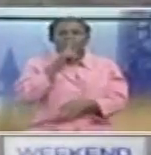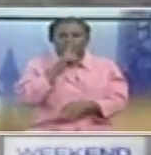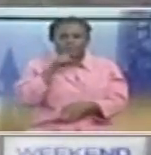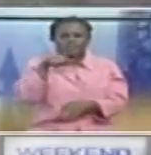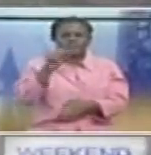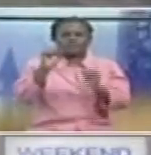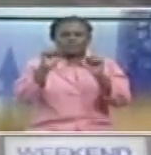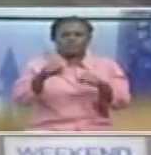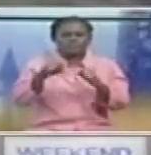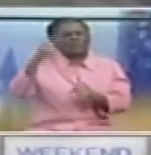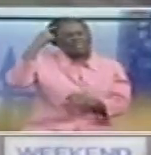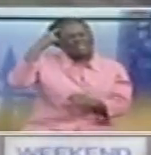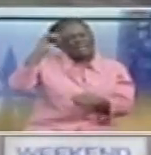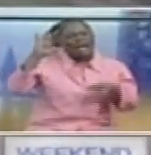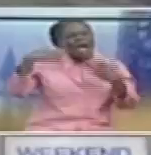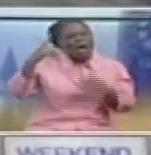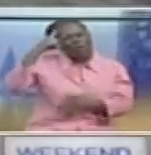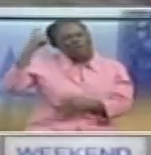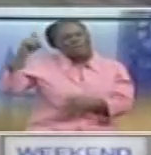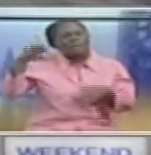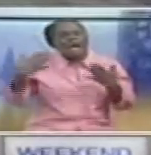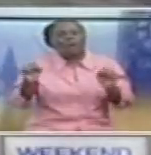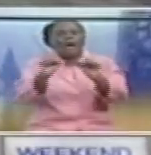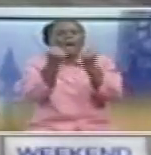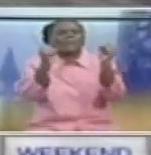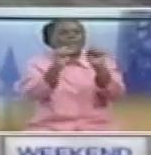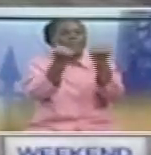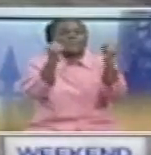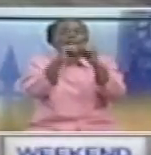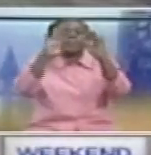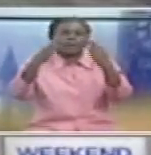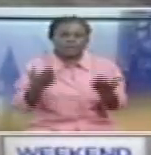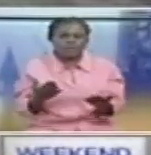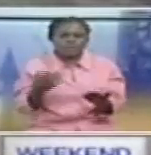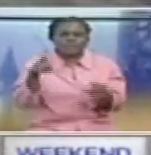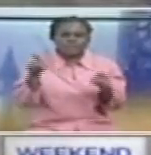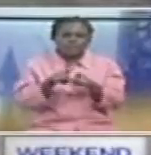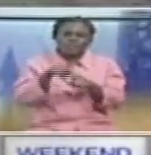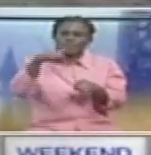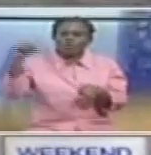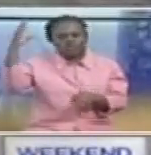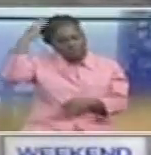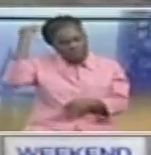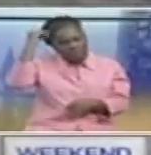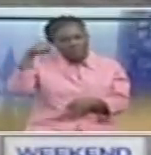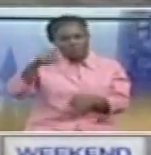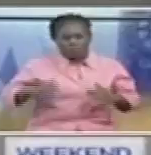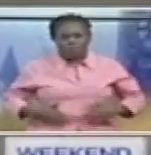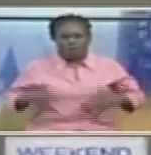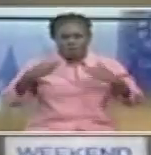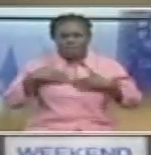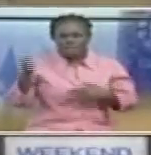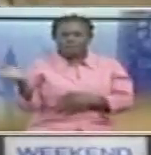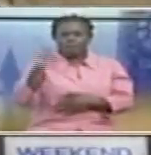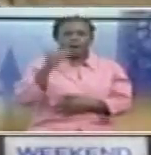possible scenarios in their mind from the fragments of information they have collected since Karari went to Somalia and his remains brought back